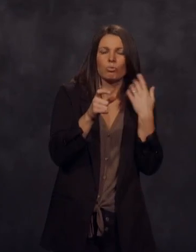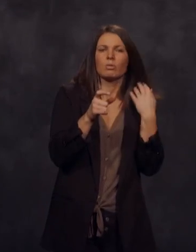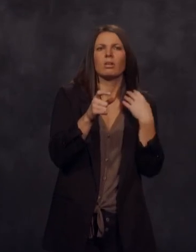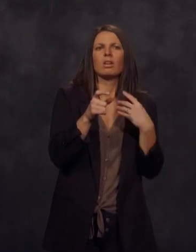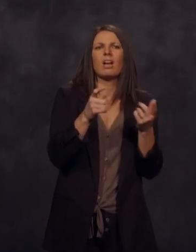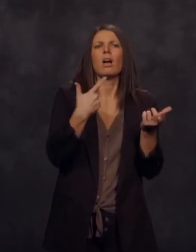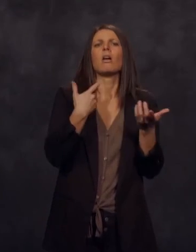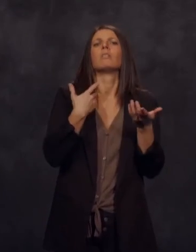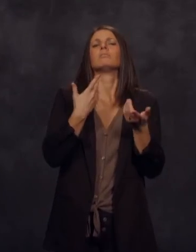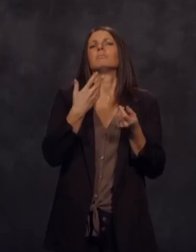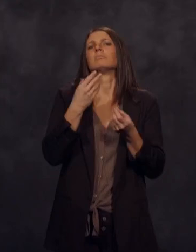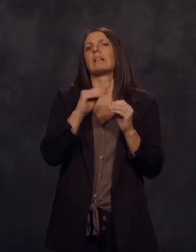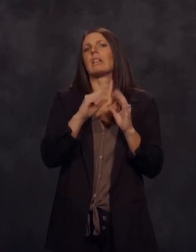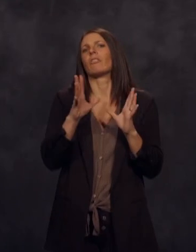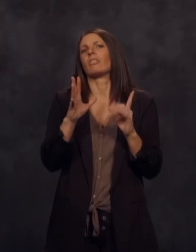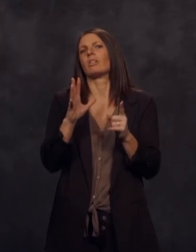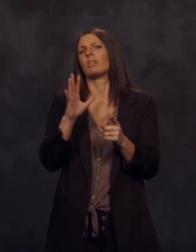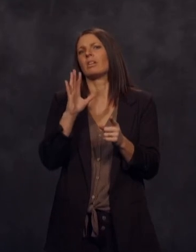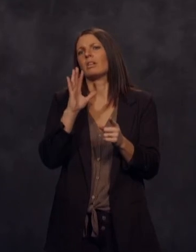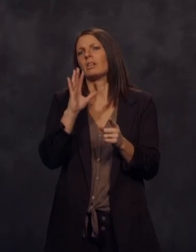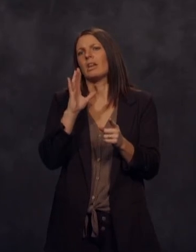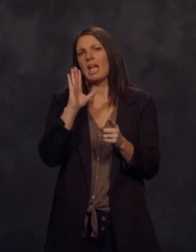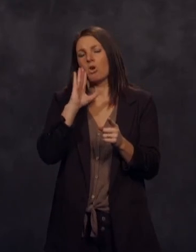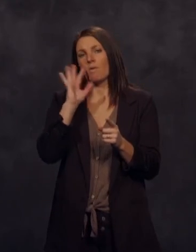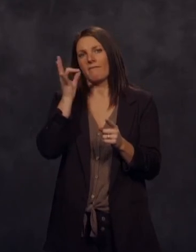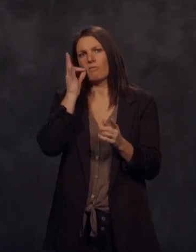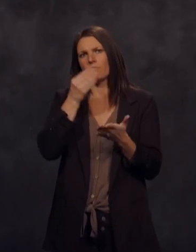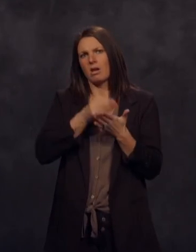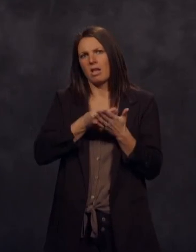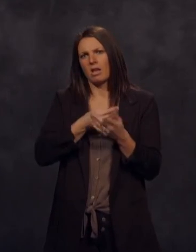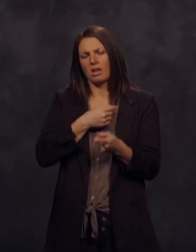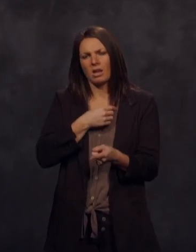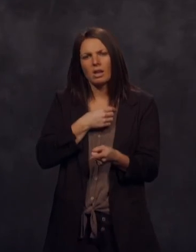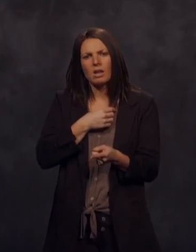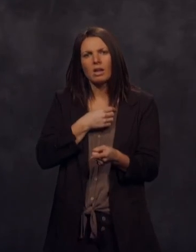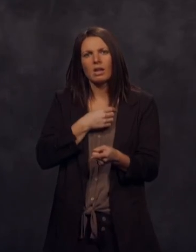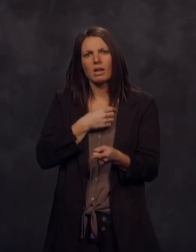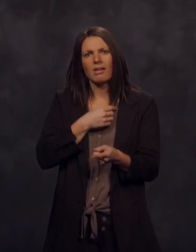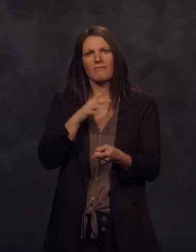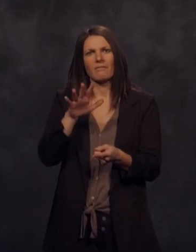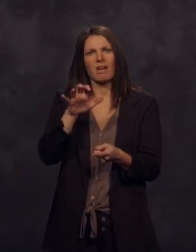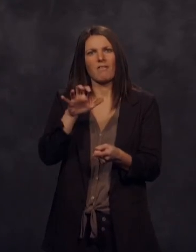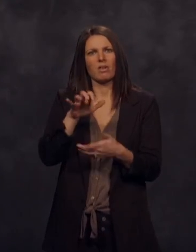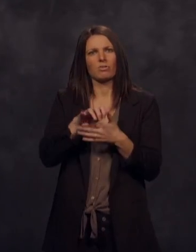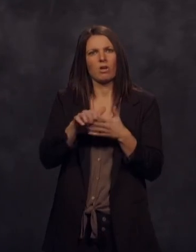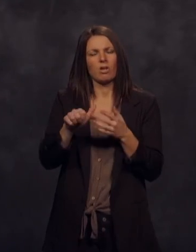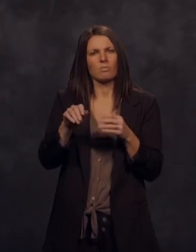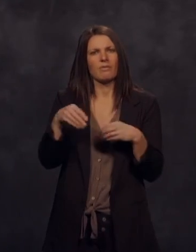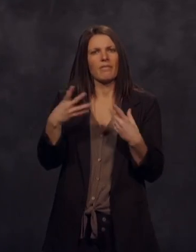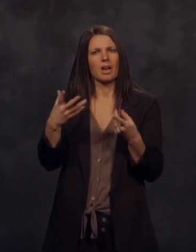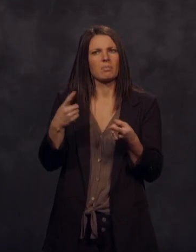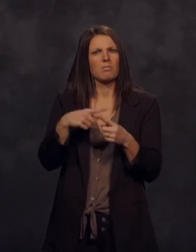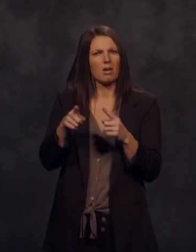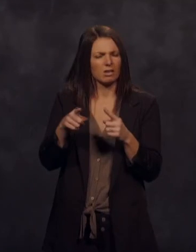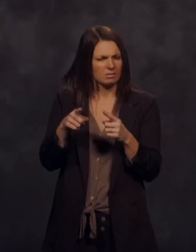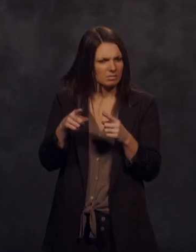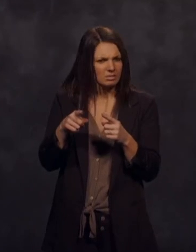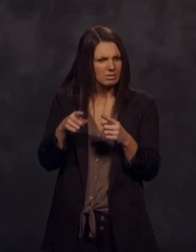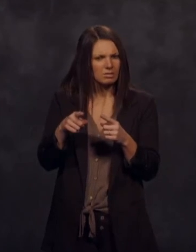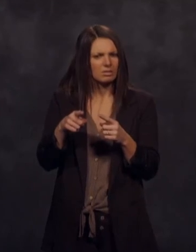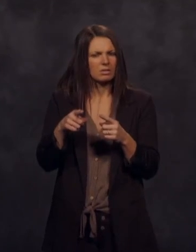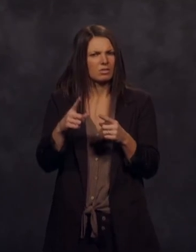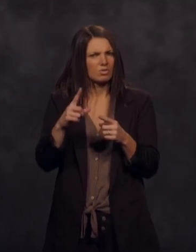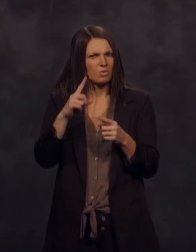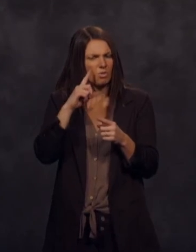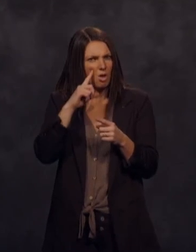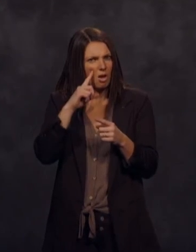just wanted to, I know that this is using federal money that, the $5 million is provided on forgiveness, but is it any thought